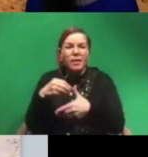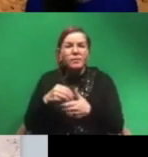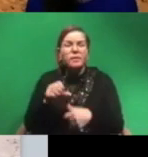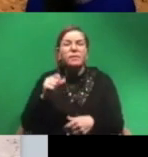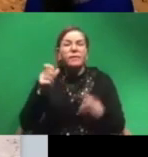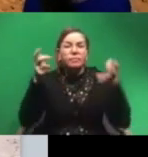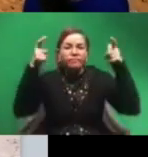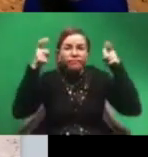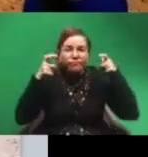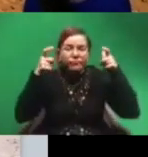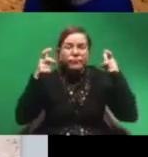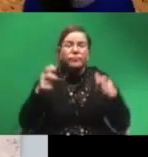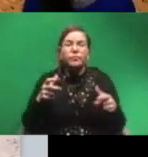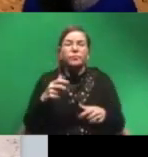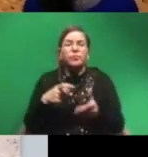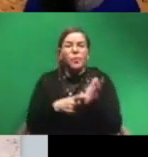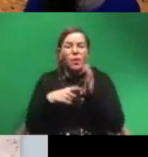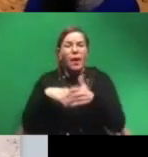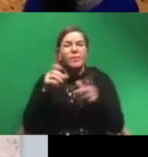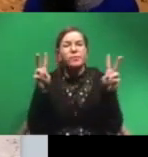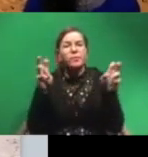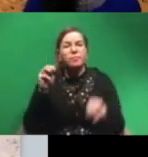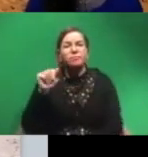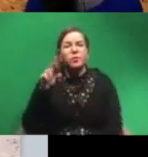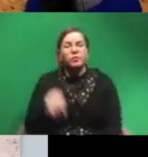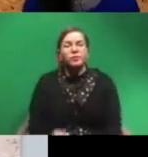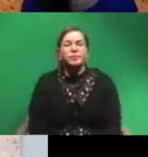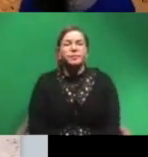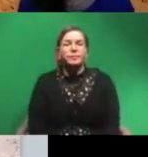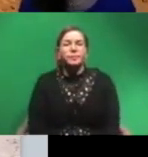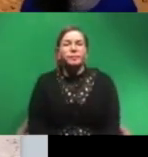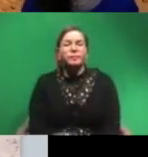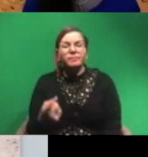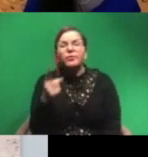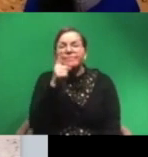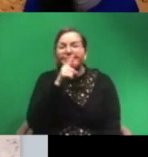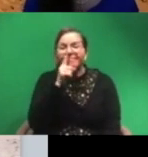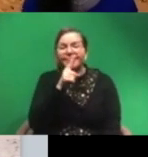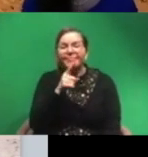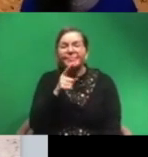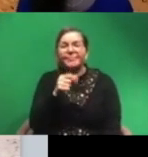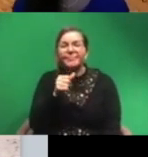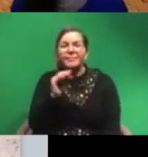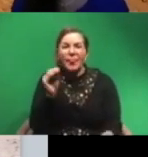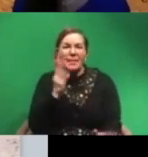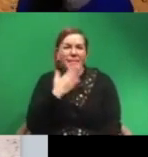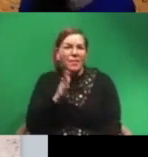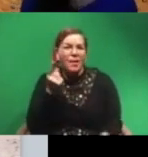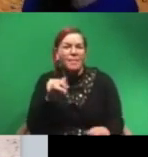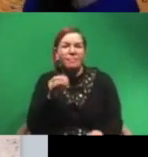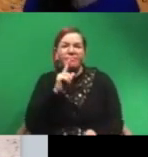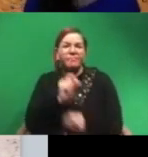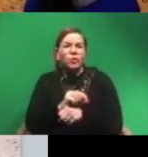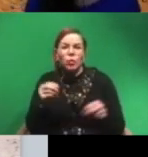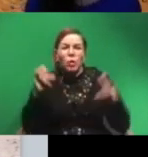on so that we could go out into Mars. So this was just a simulation. Nothing bad would have actually happened if we hadn't put